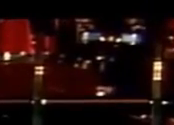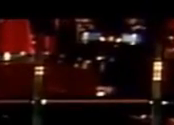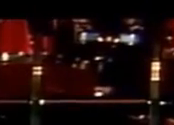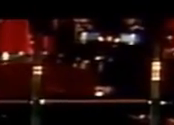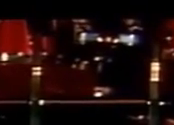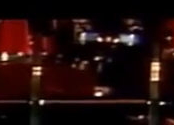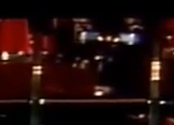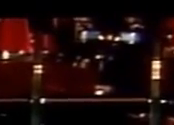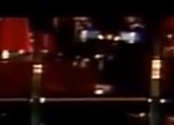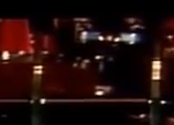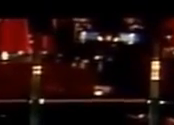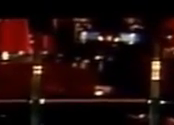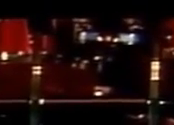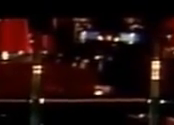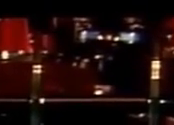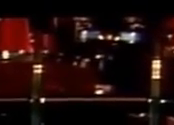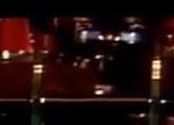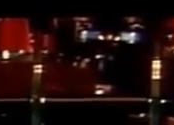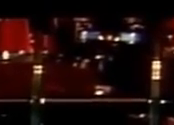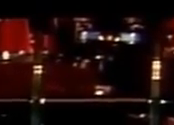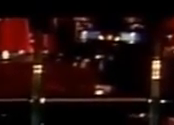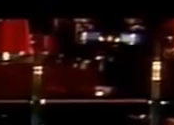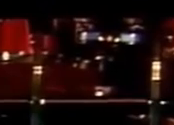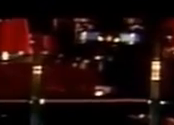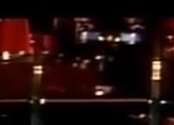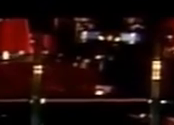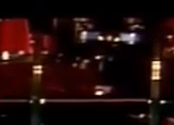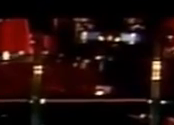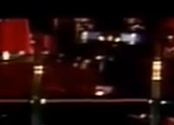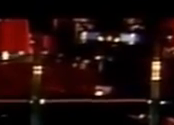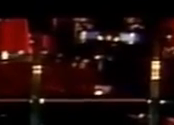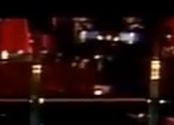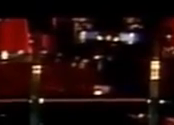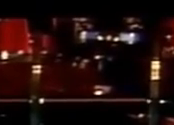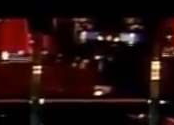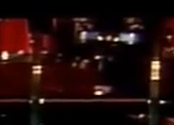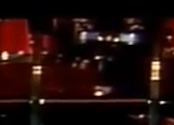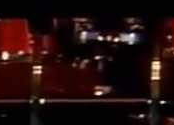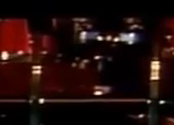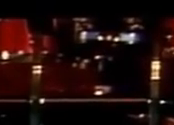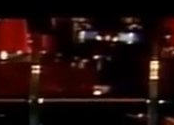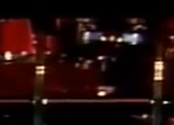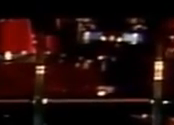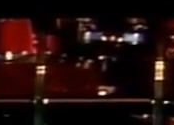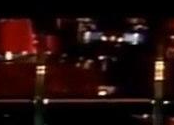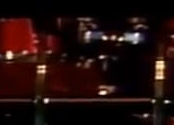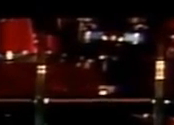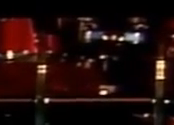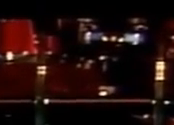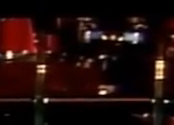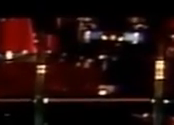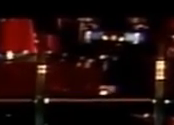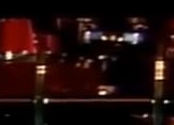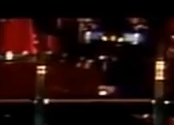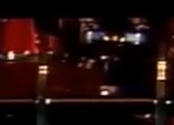kwegera Imana kurushaho. We wish you to draw near to God more than ever. Uyu munsi n'iteka ryose. Today and forever.